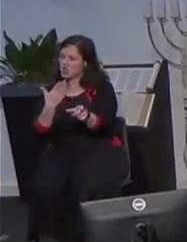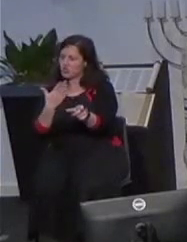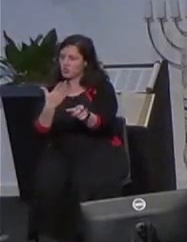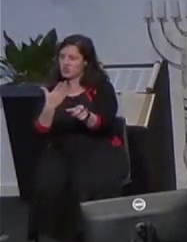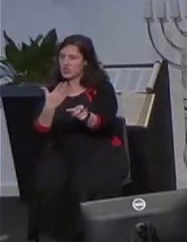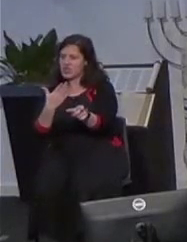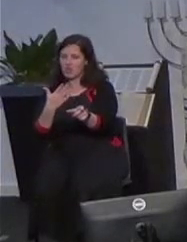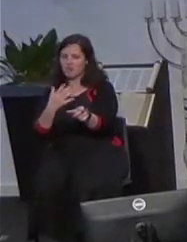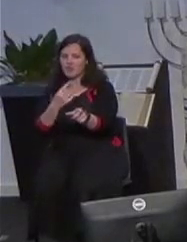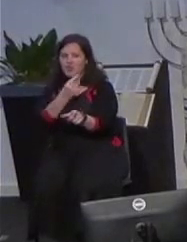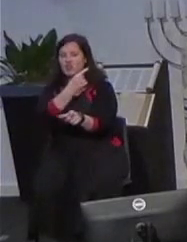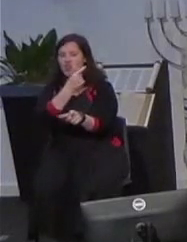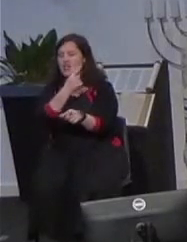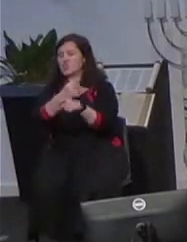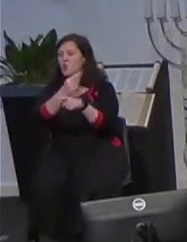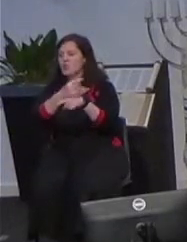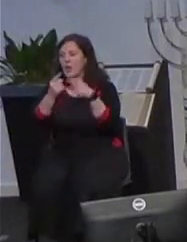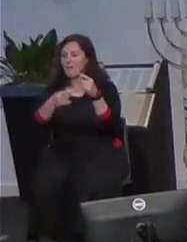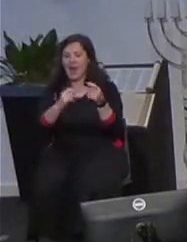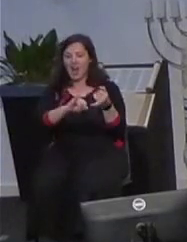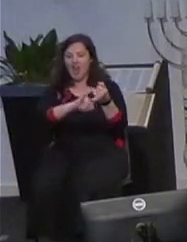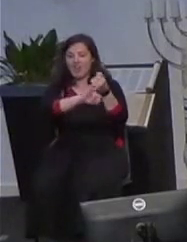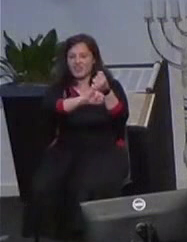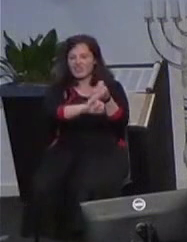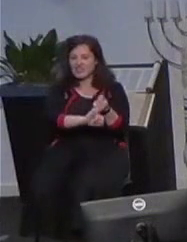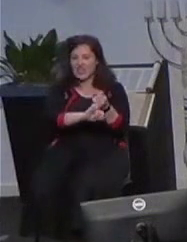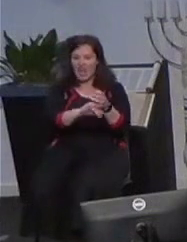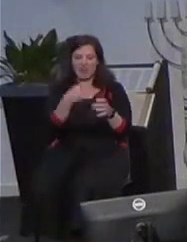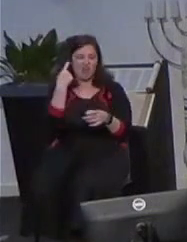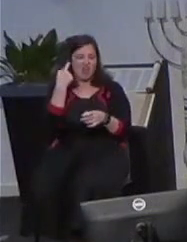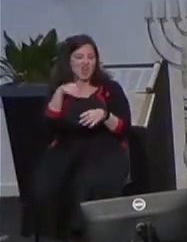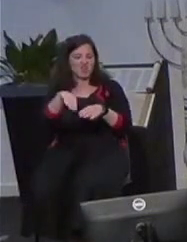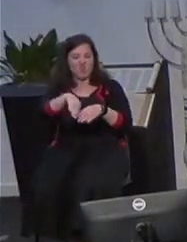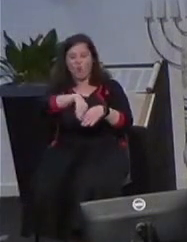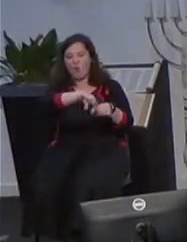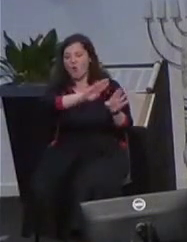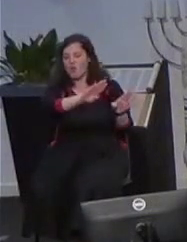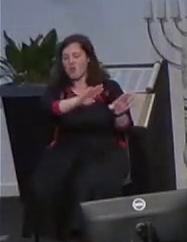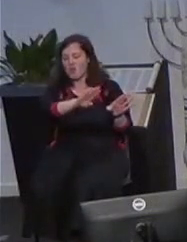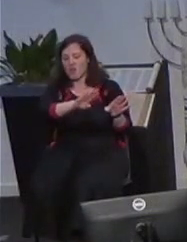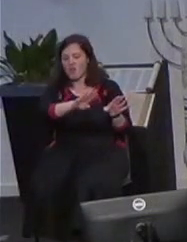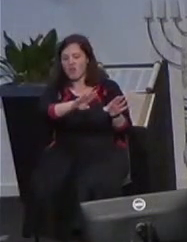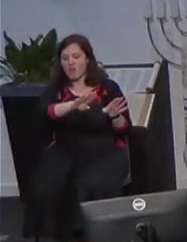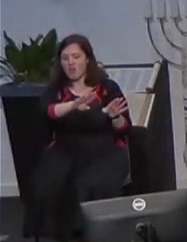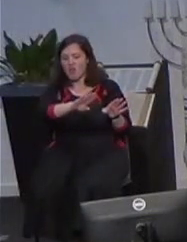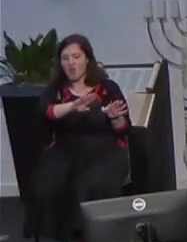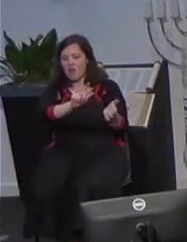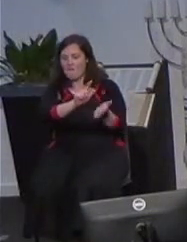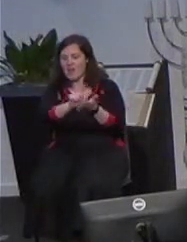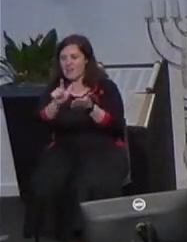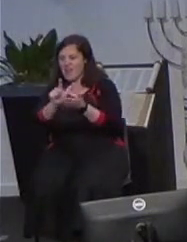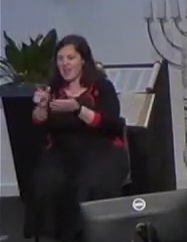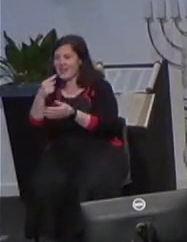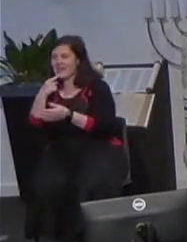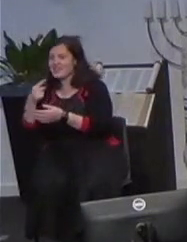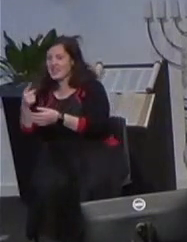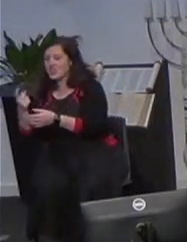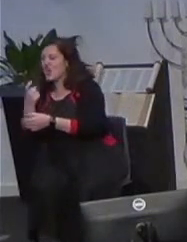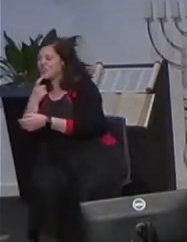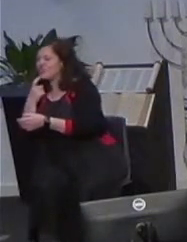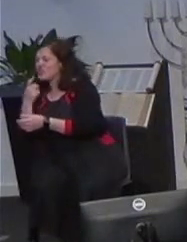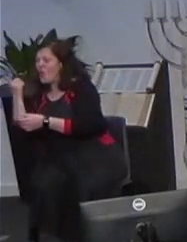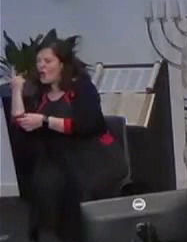was rejected. And then he quotes Psalm 118 and says that it was the stone that was